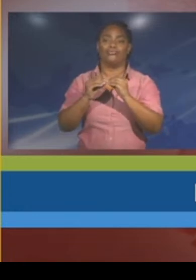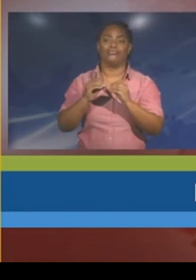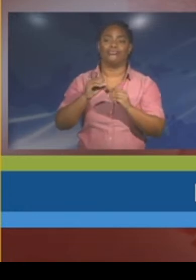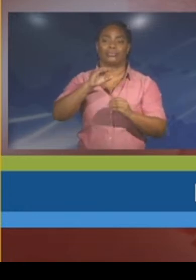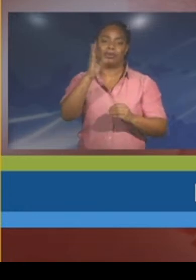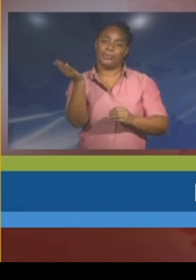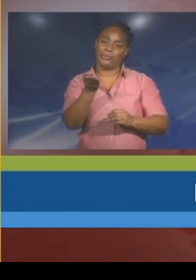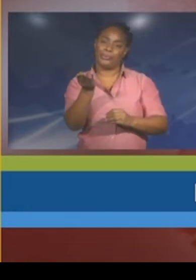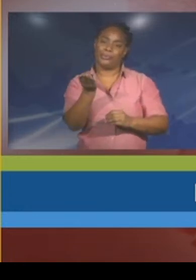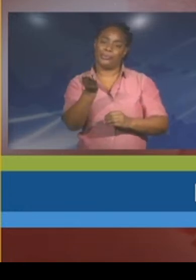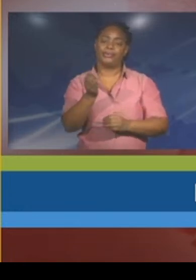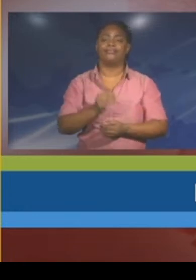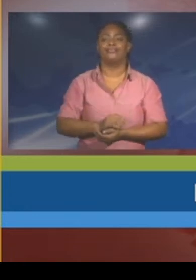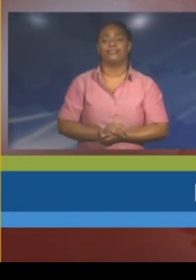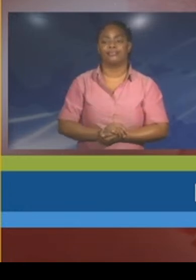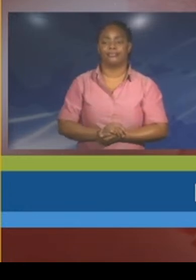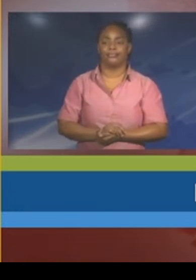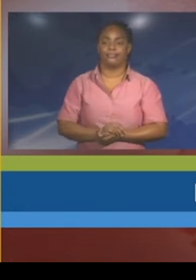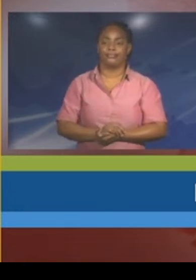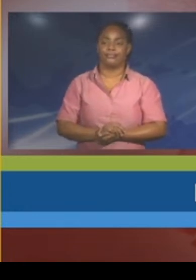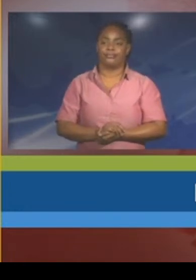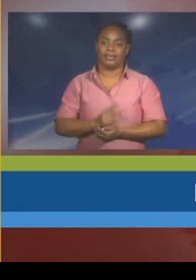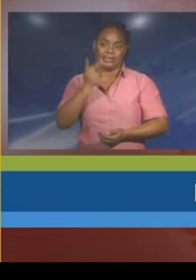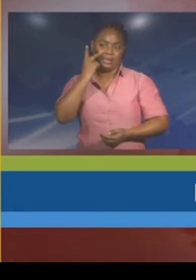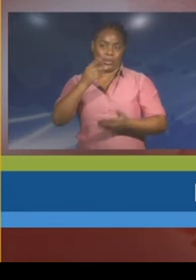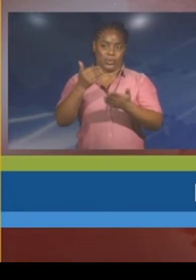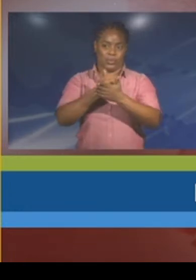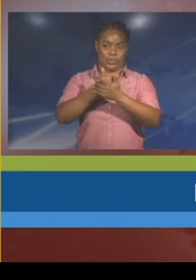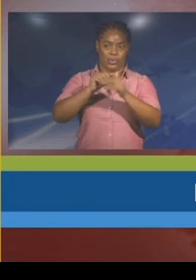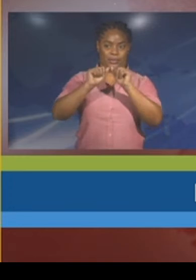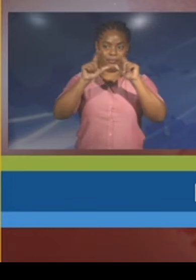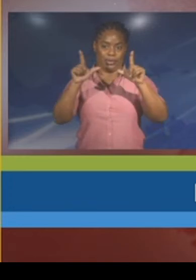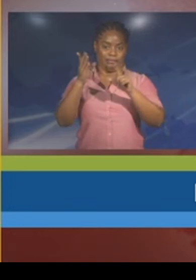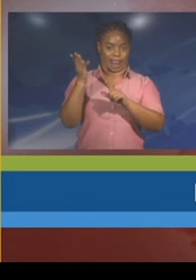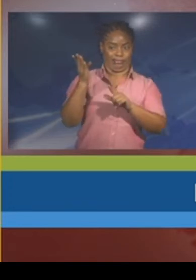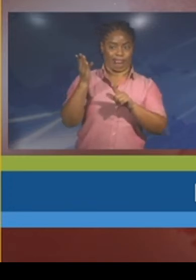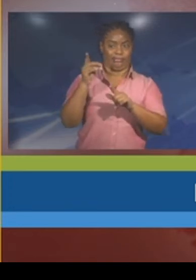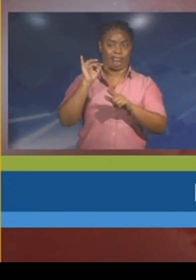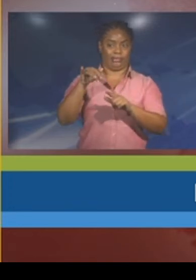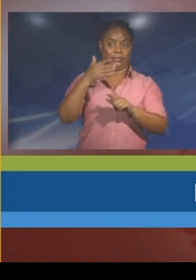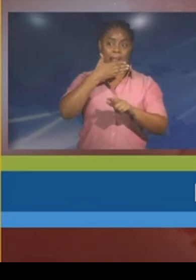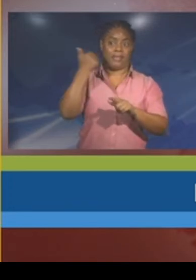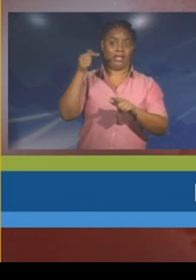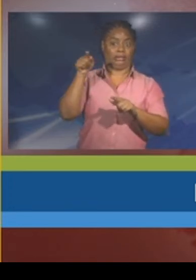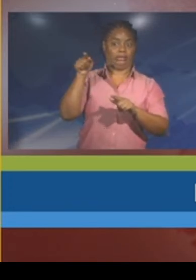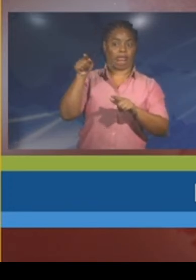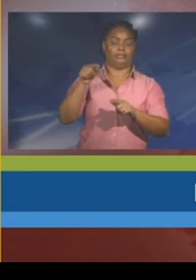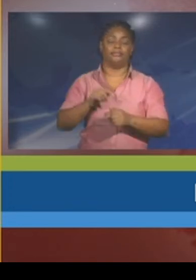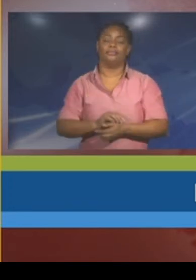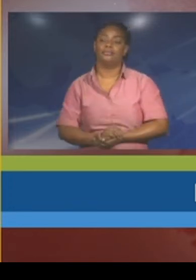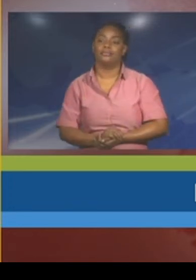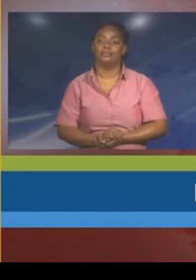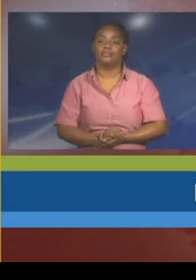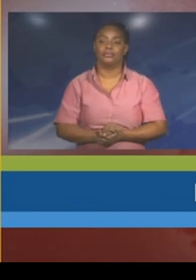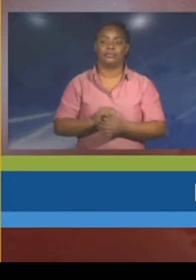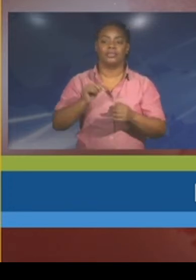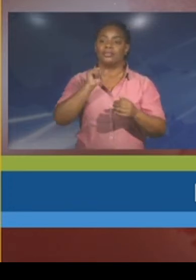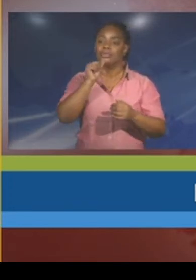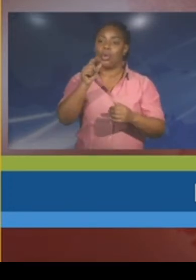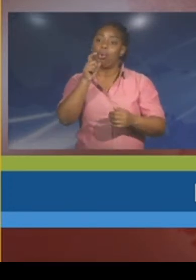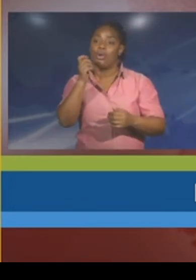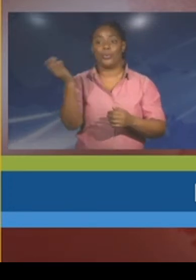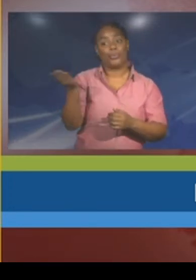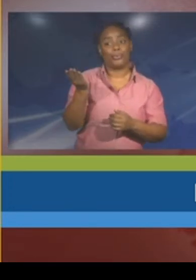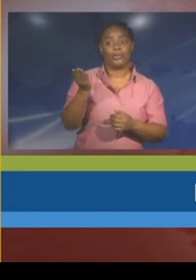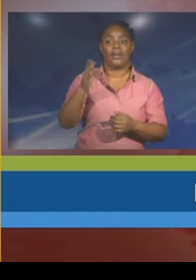next slide, we can see that a little better. Thank you. And among those who have passed, there are several consistent